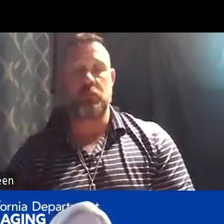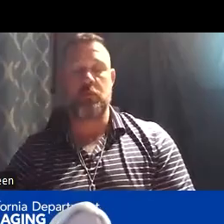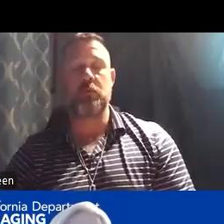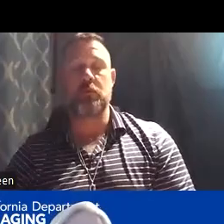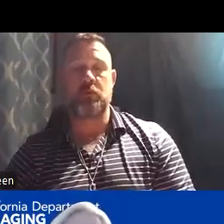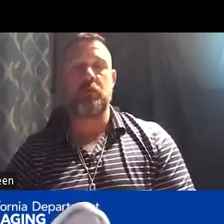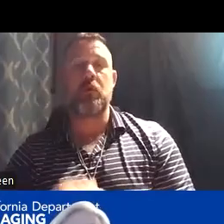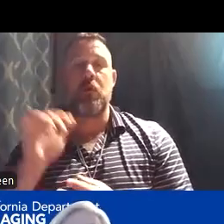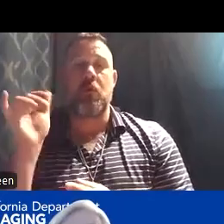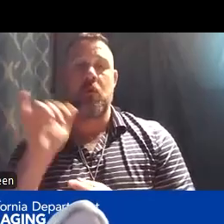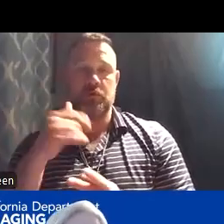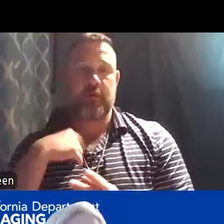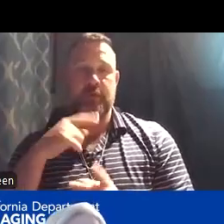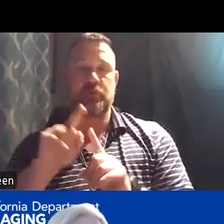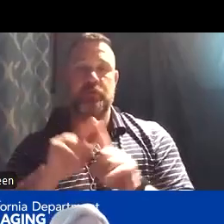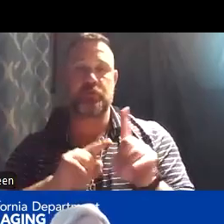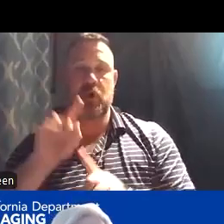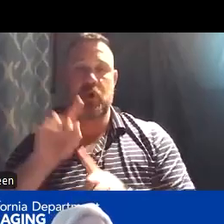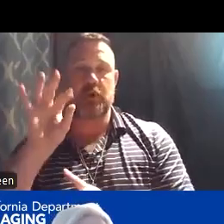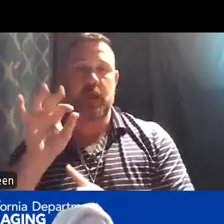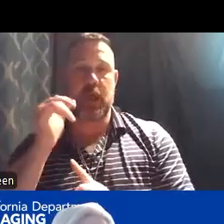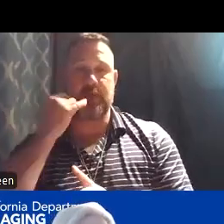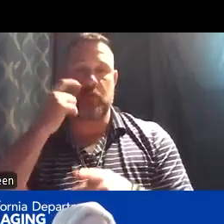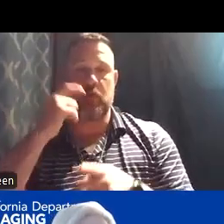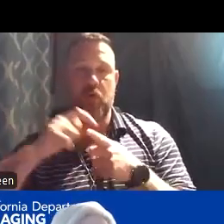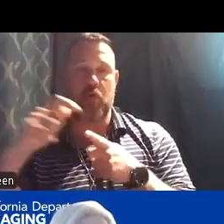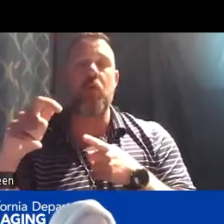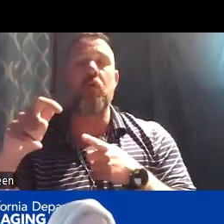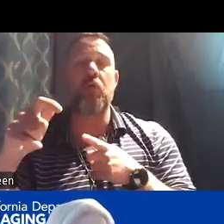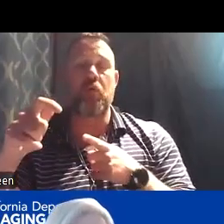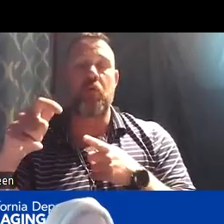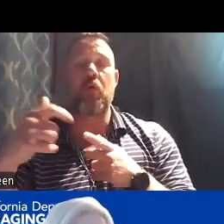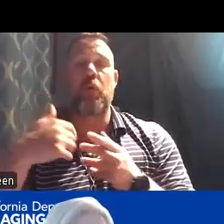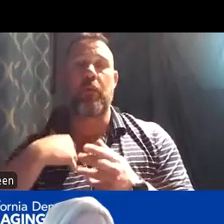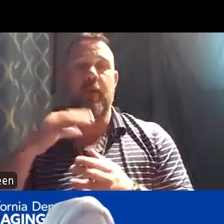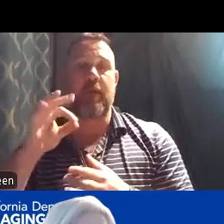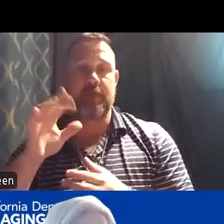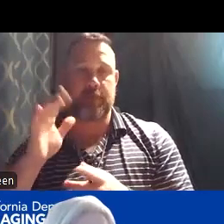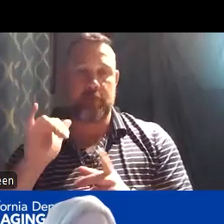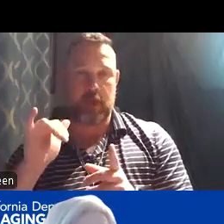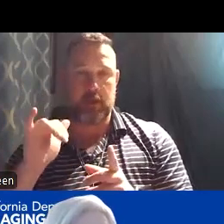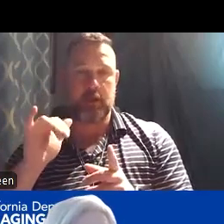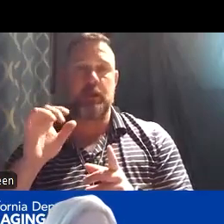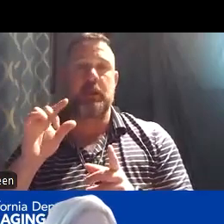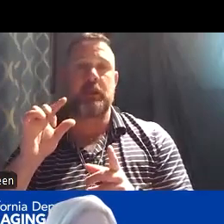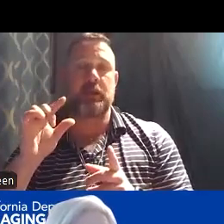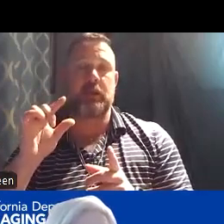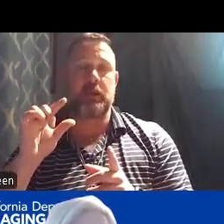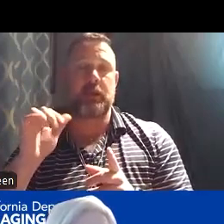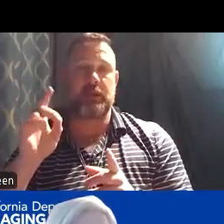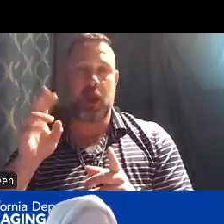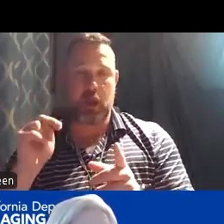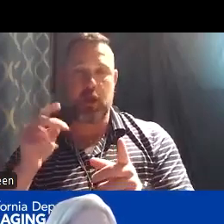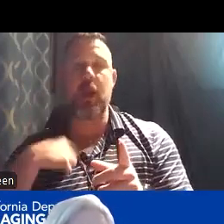features. Also *9 if you were calling in. And we have Freddie Segal Gadan. I have unmuted